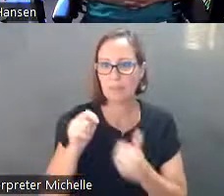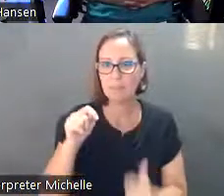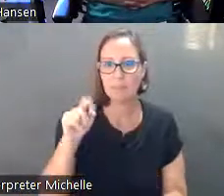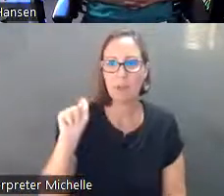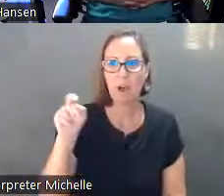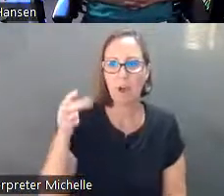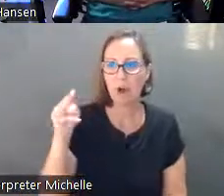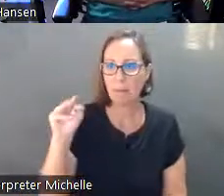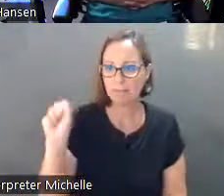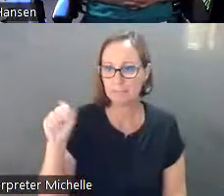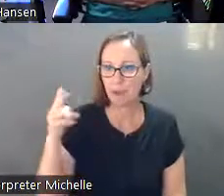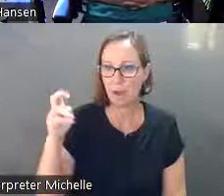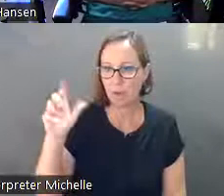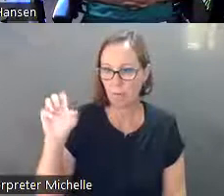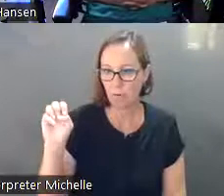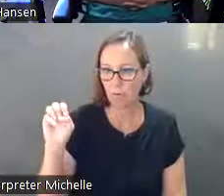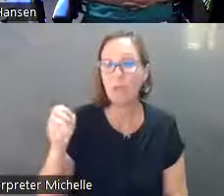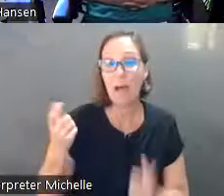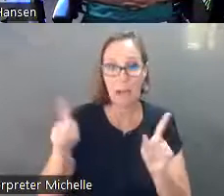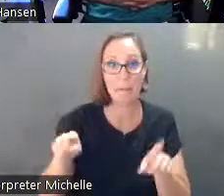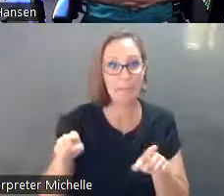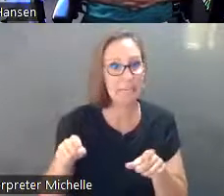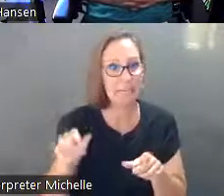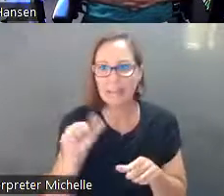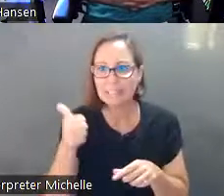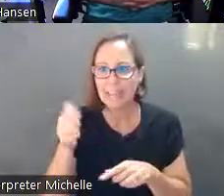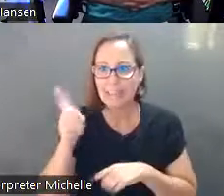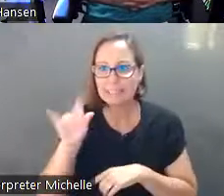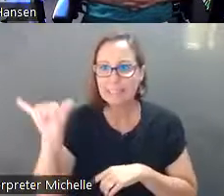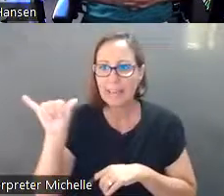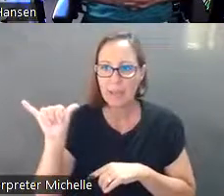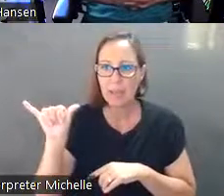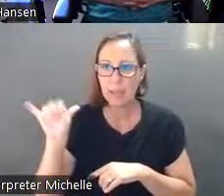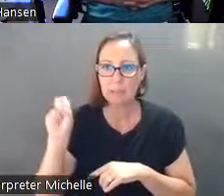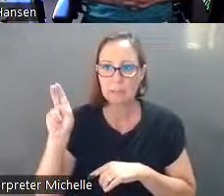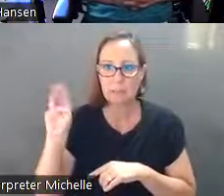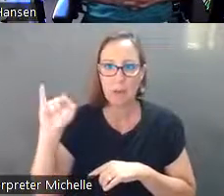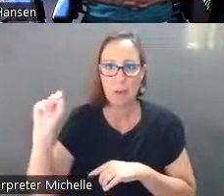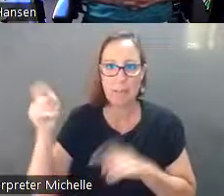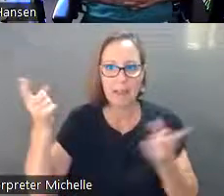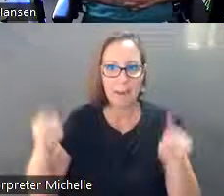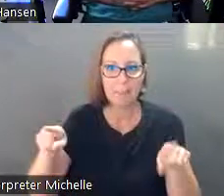happening for another year right now. It's like a 10-day period. And,